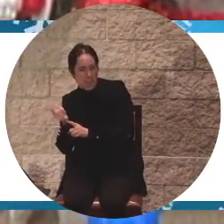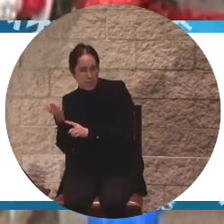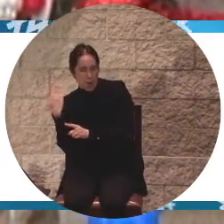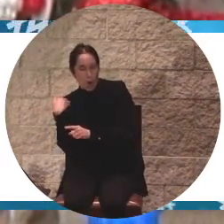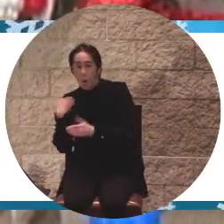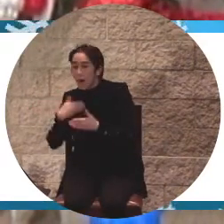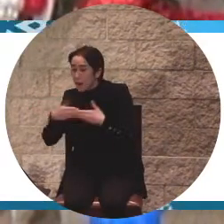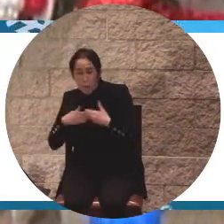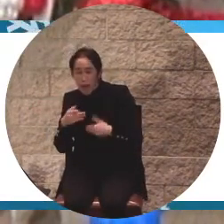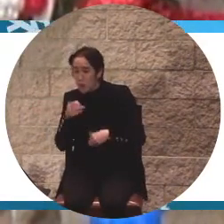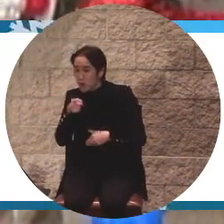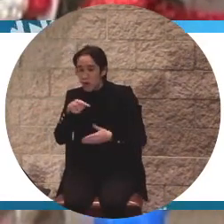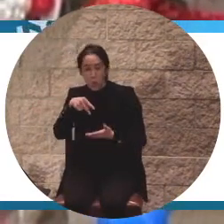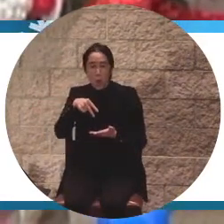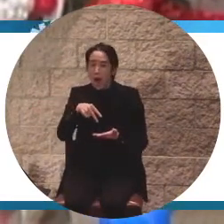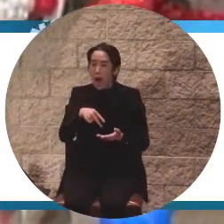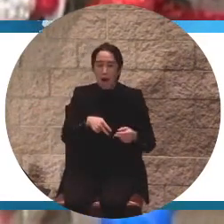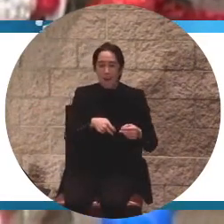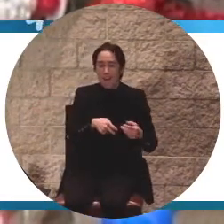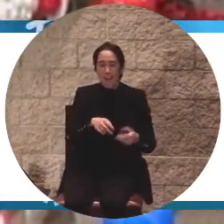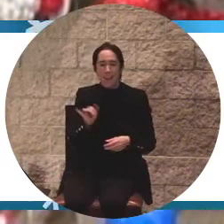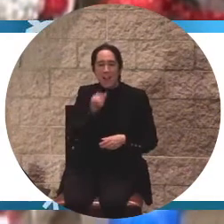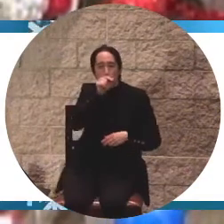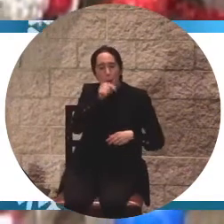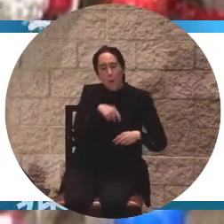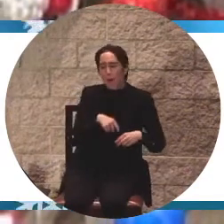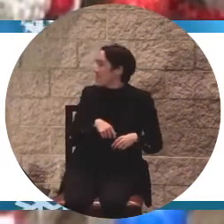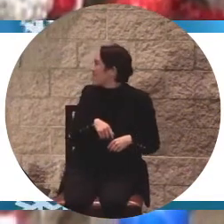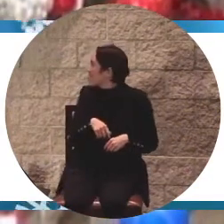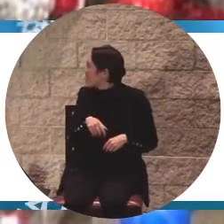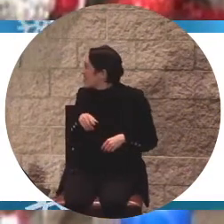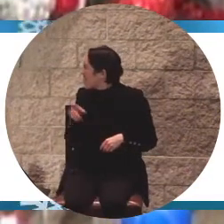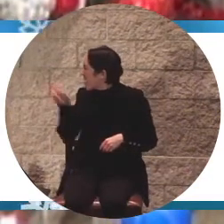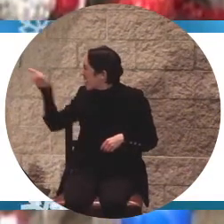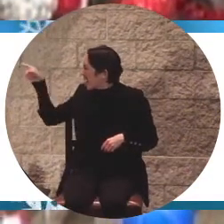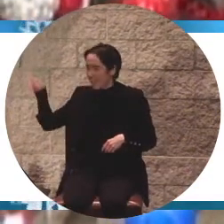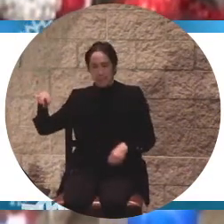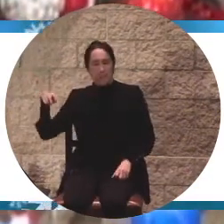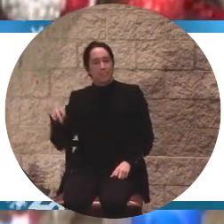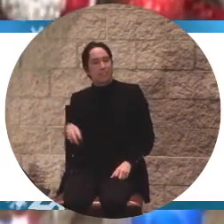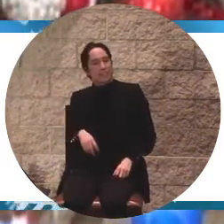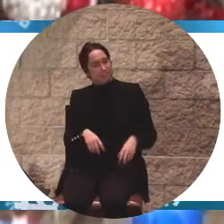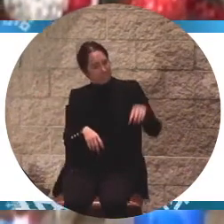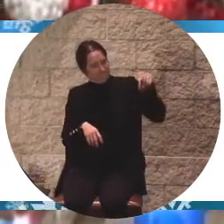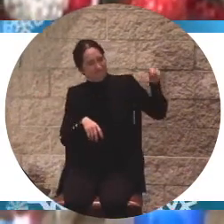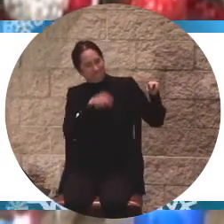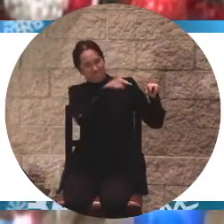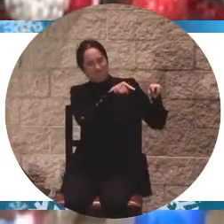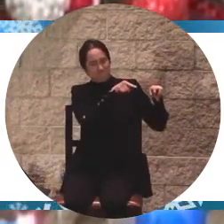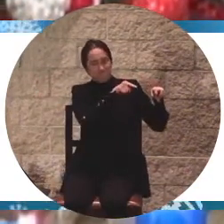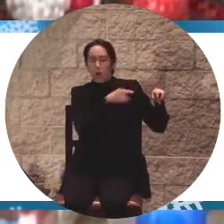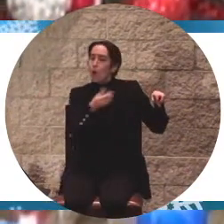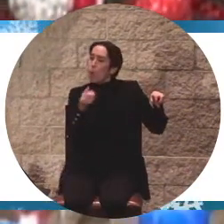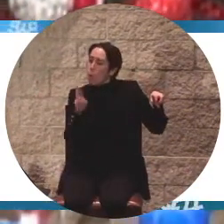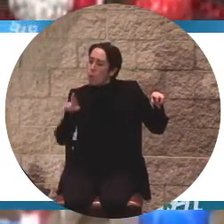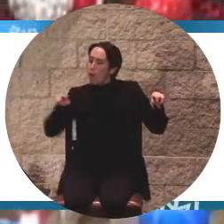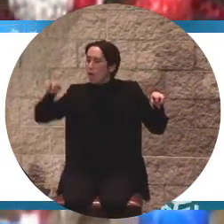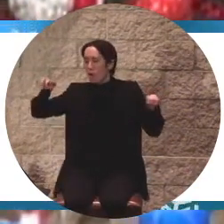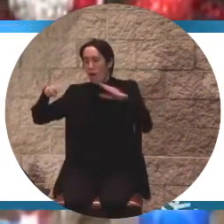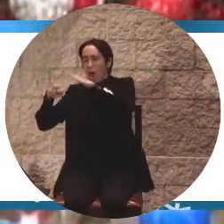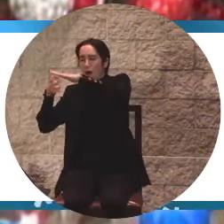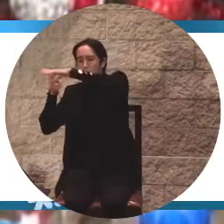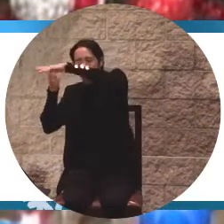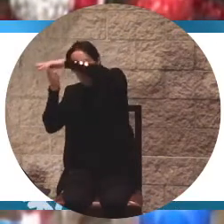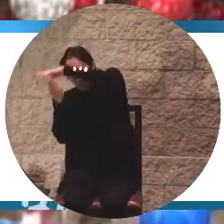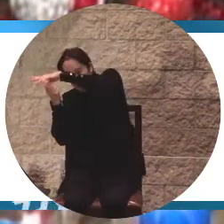perch or whether you're hanging by a leaf. And you know, sometimes this past year I've been right up on my